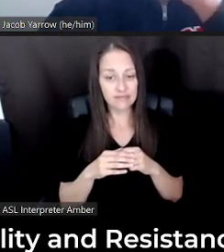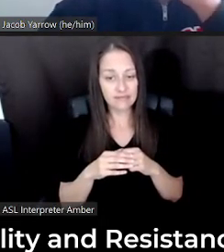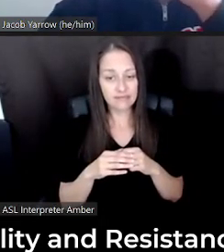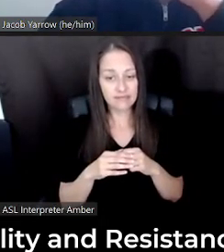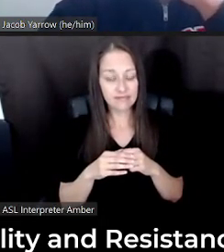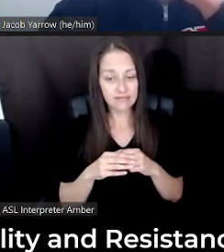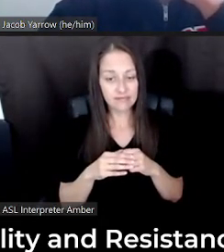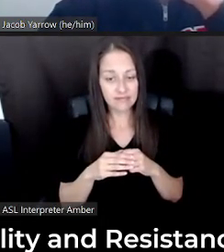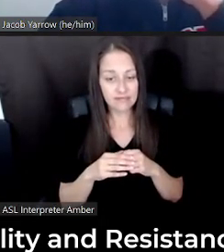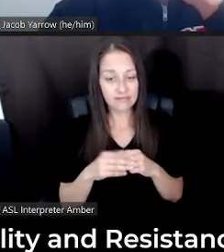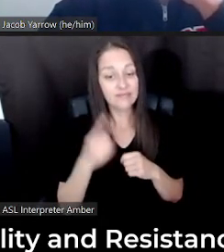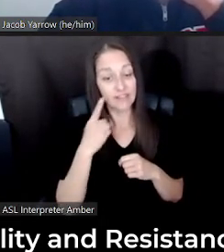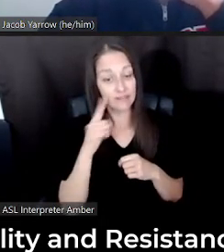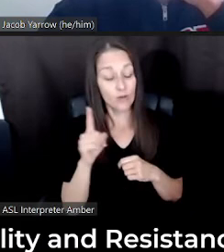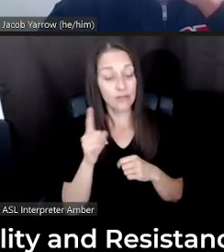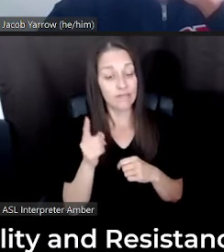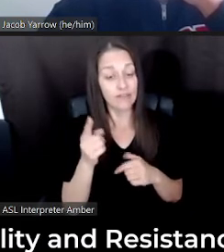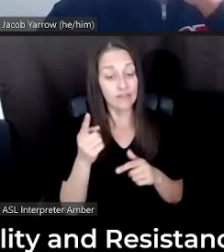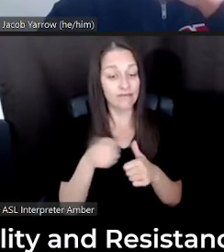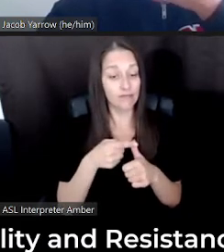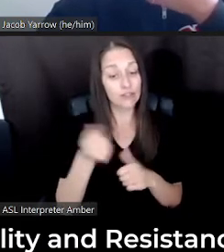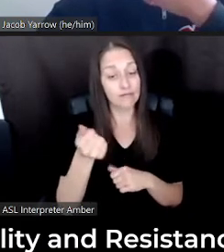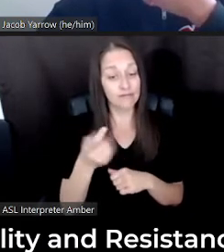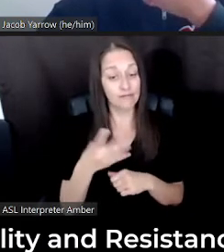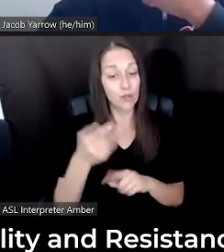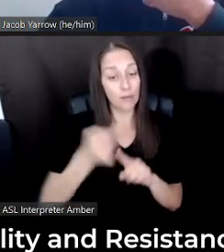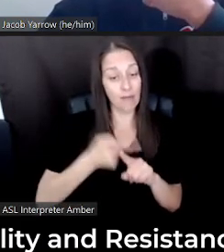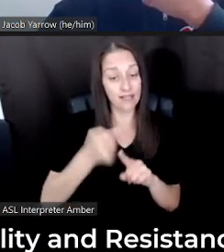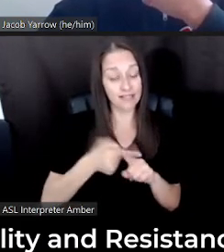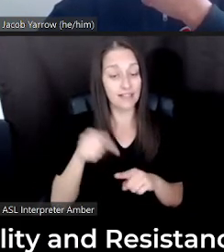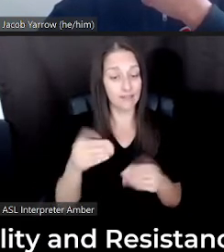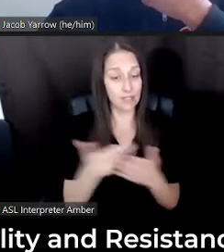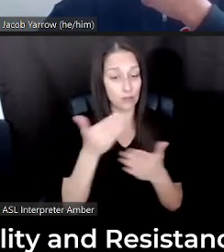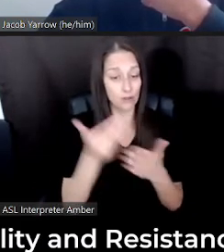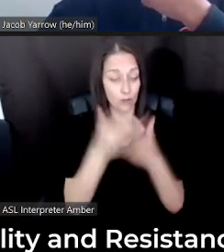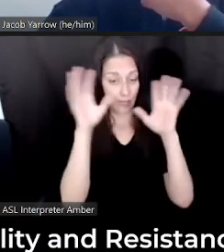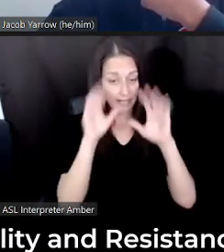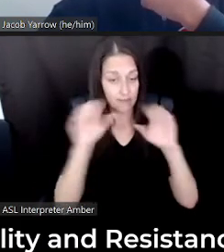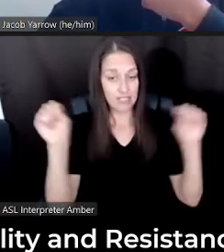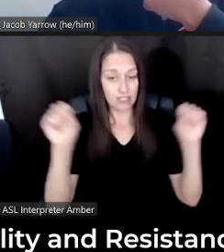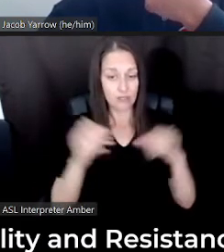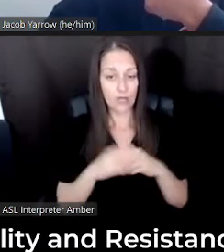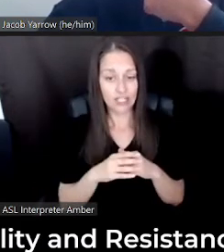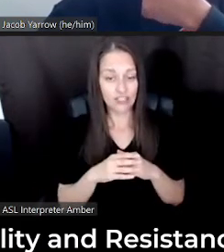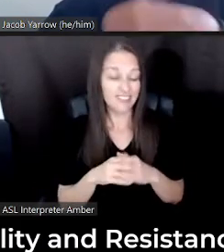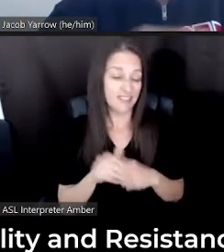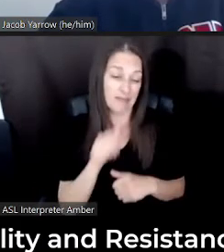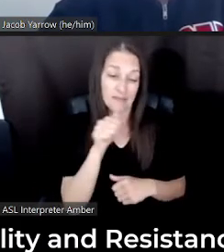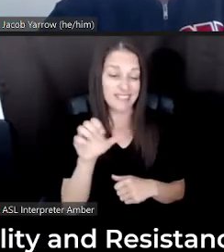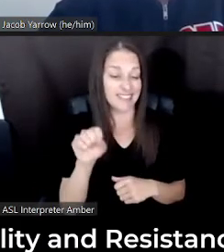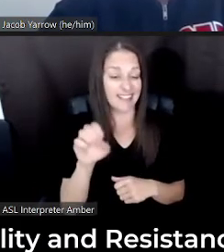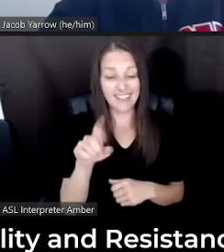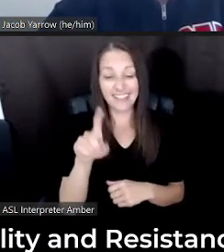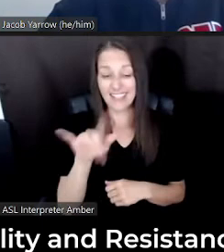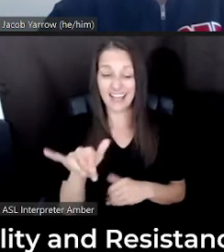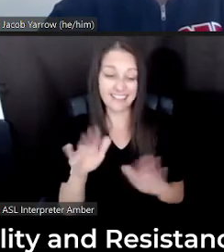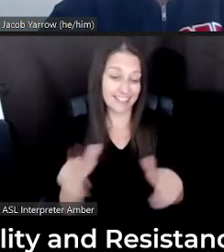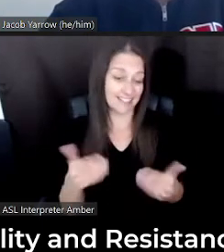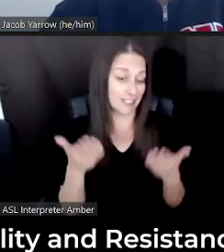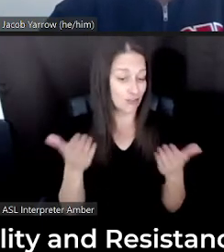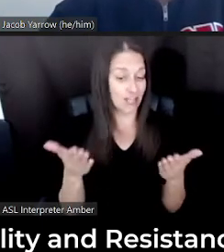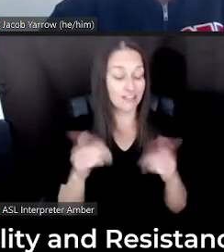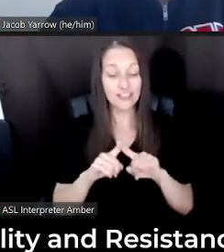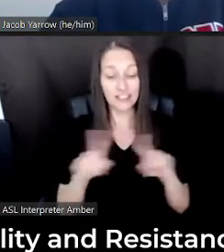4 or 5 months of this new administration. And that's something, it's not a sexy suggestion, but